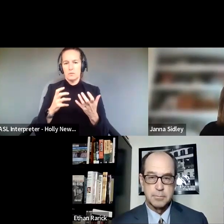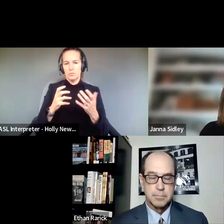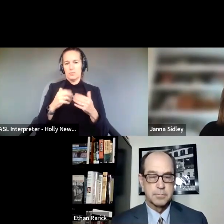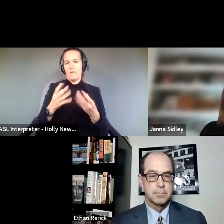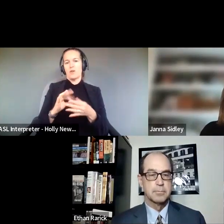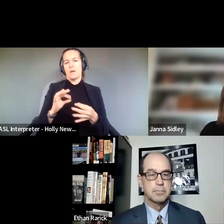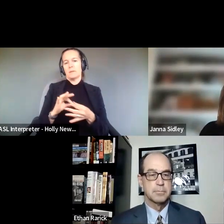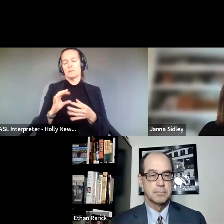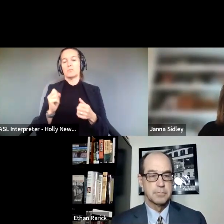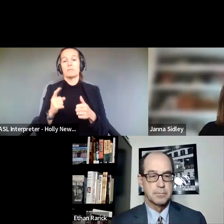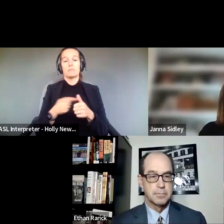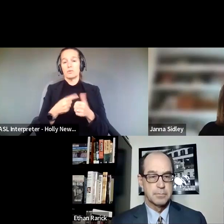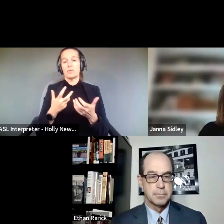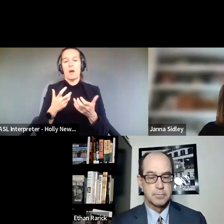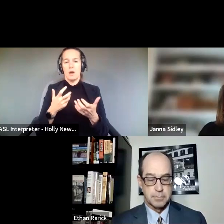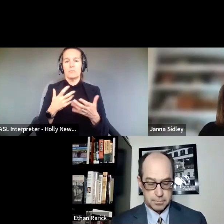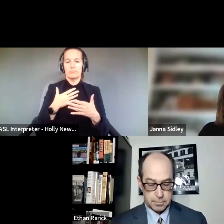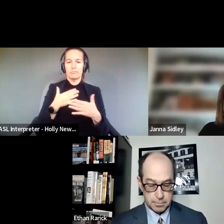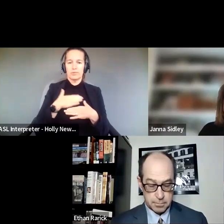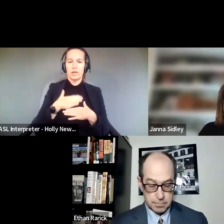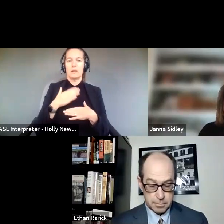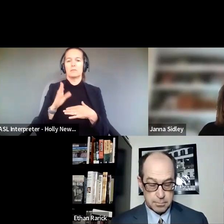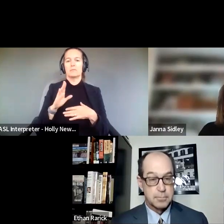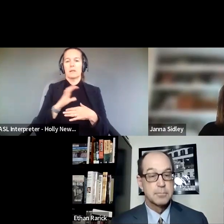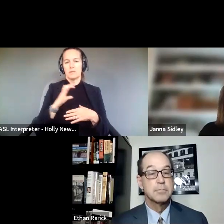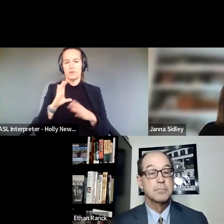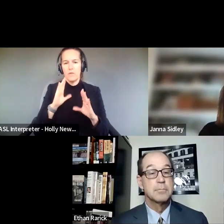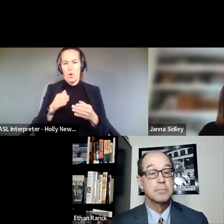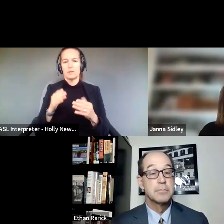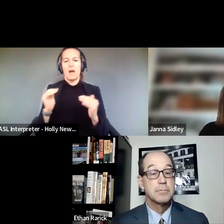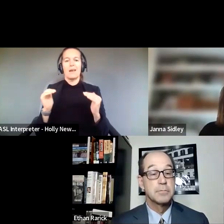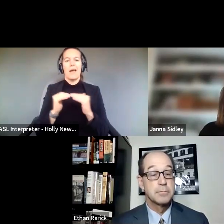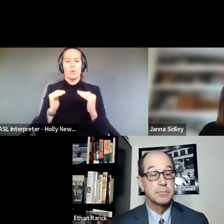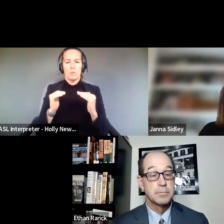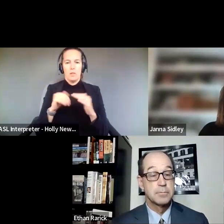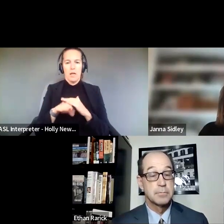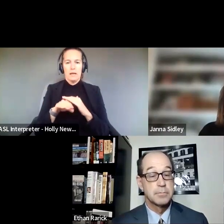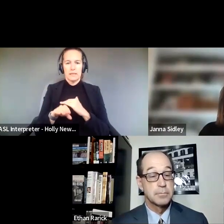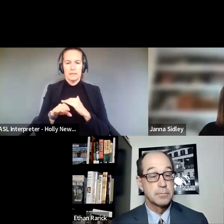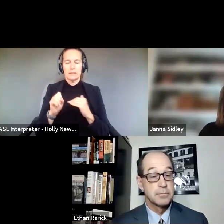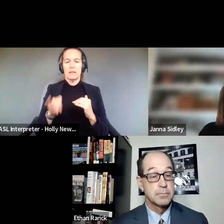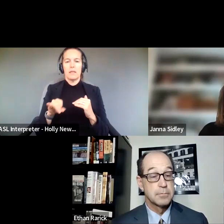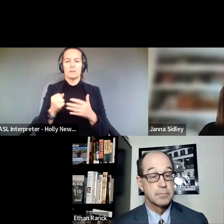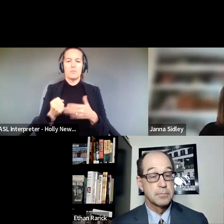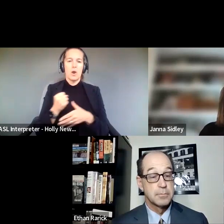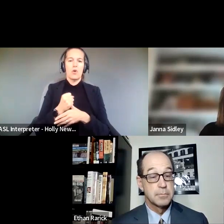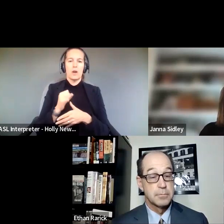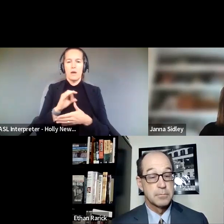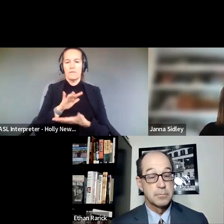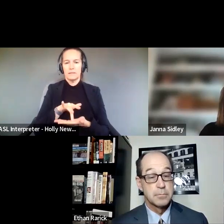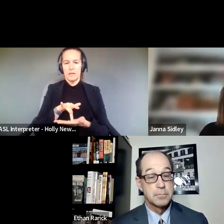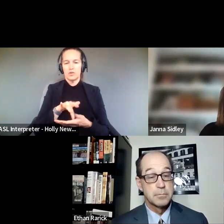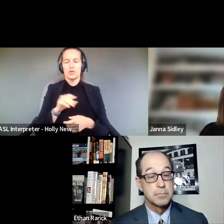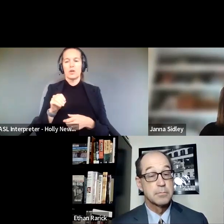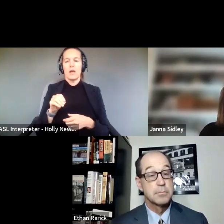appreciate the Commission's focus on equitable access. That is a priority of the center,